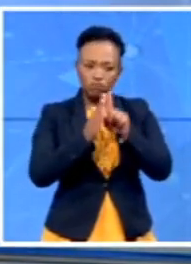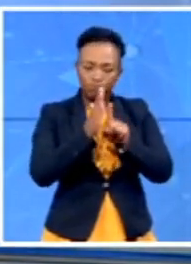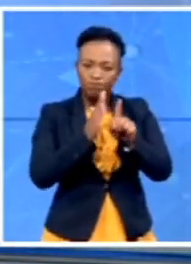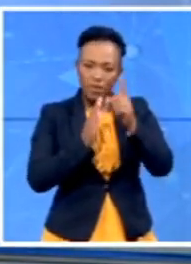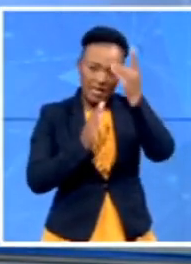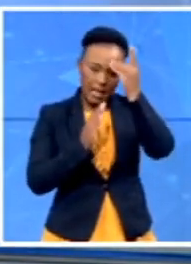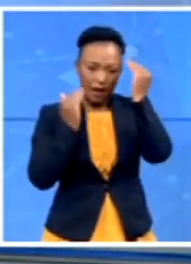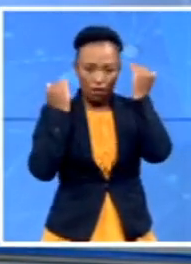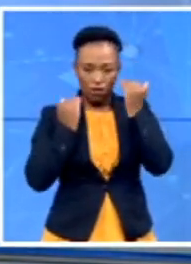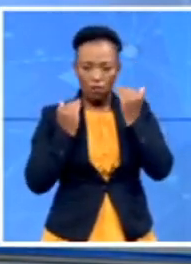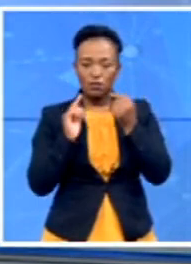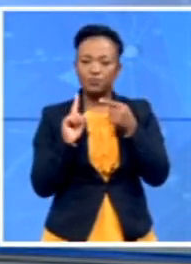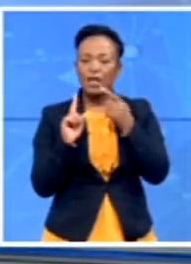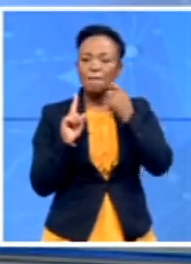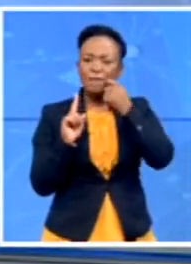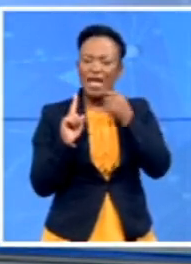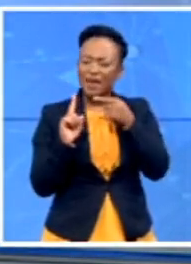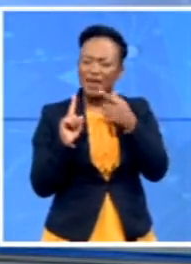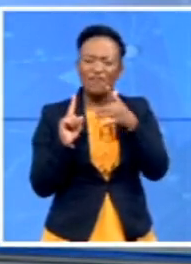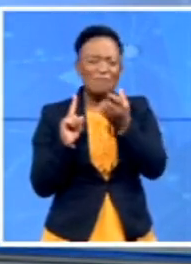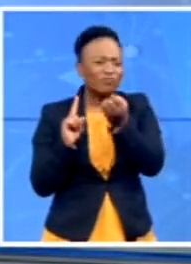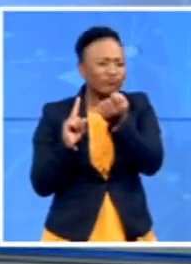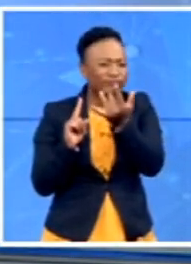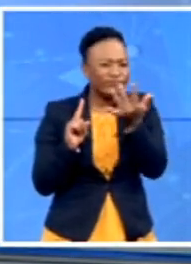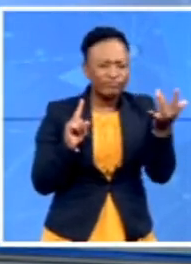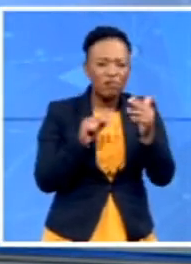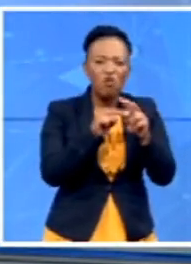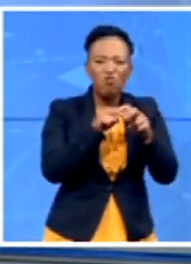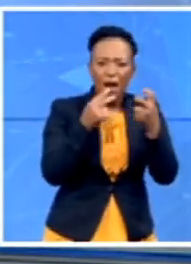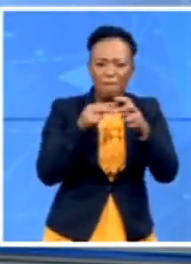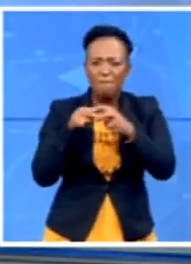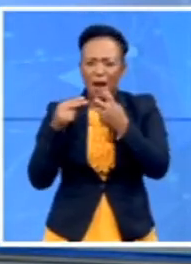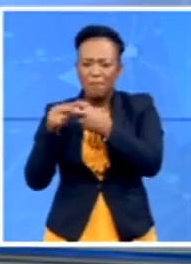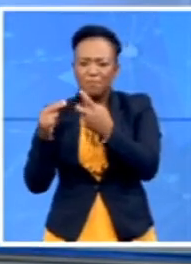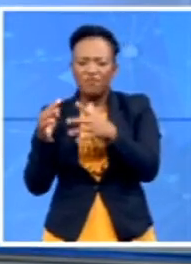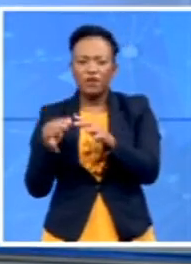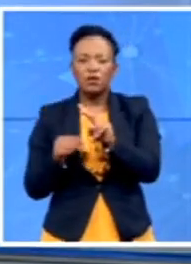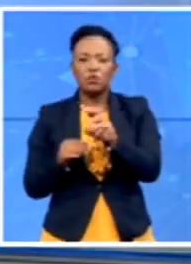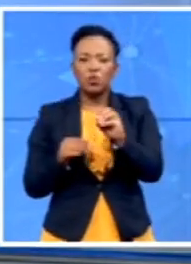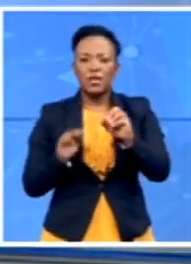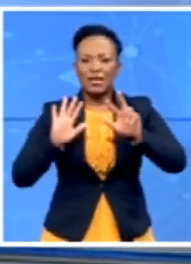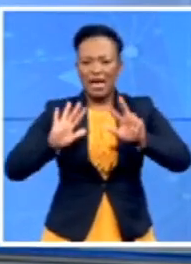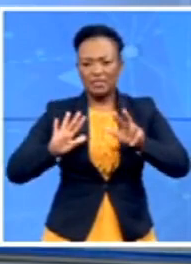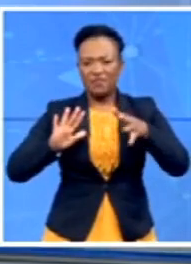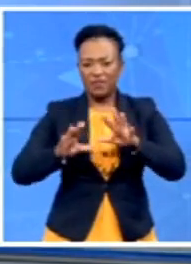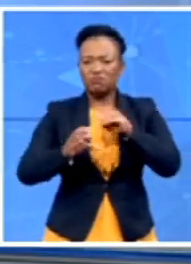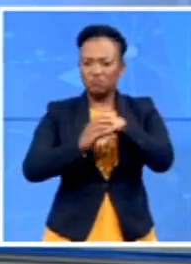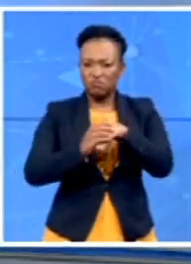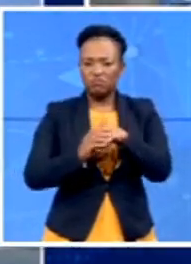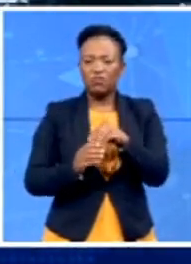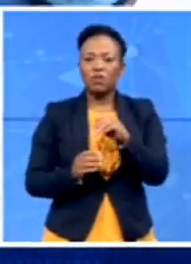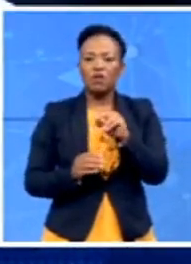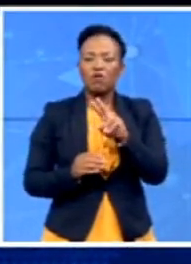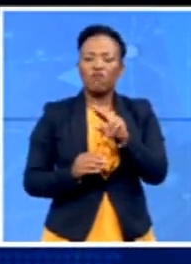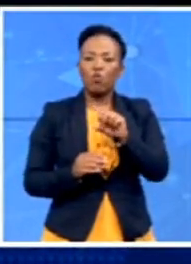with numerous rape cases dating back to 2008. Vusi Khumalo is monitoring that story for us, and we go live to him